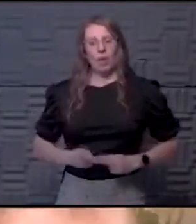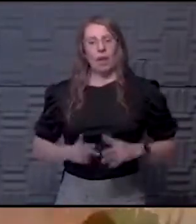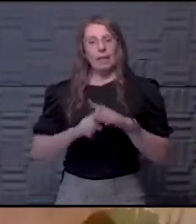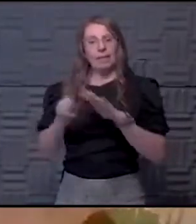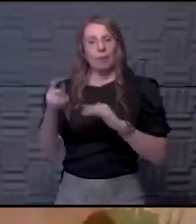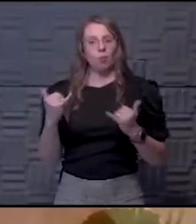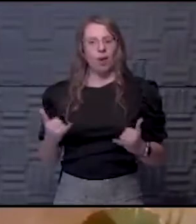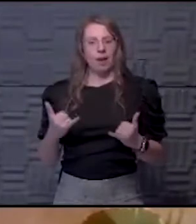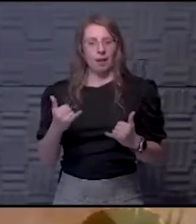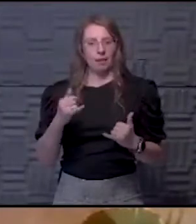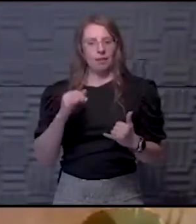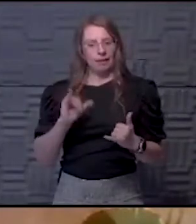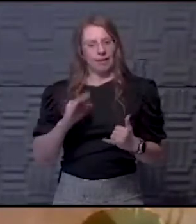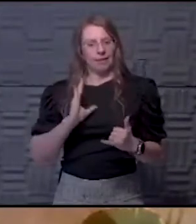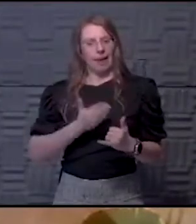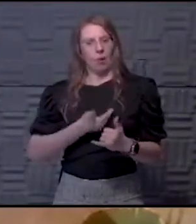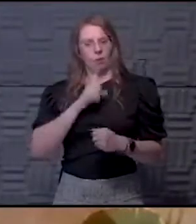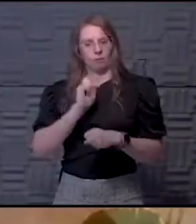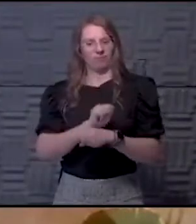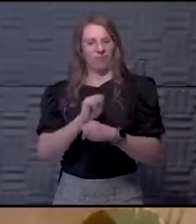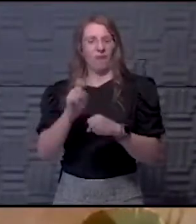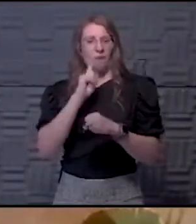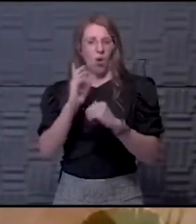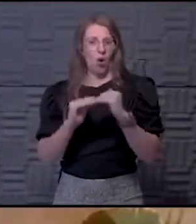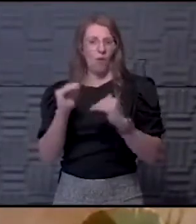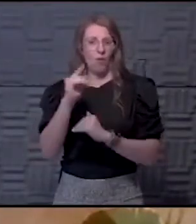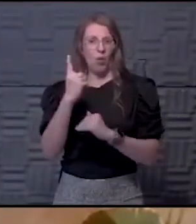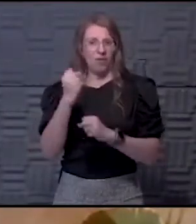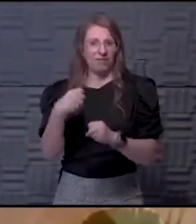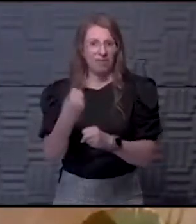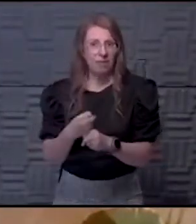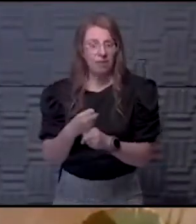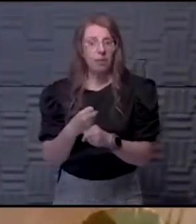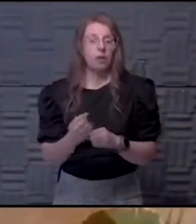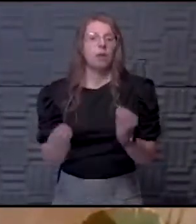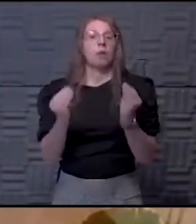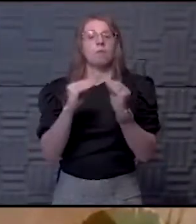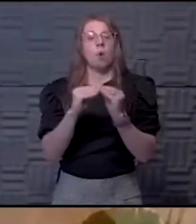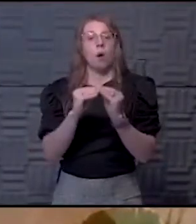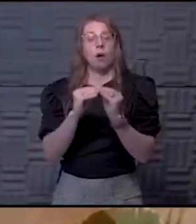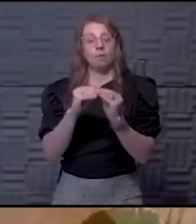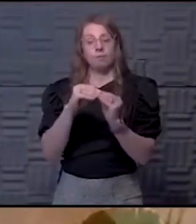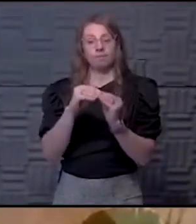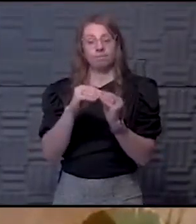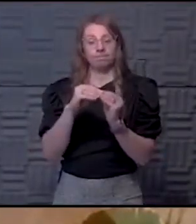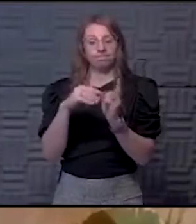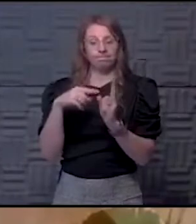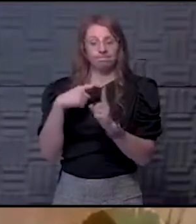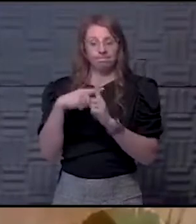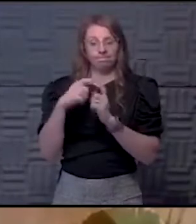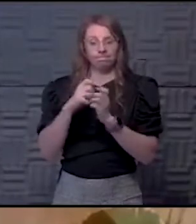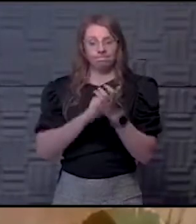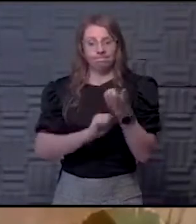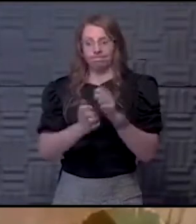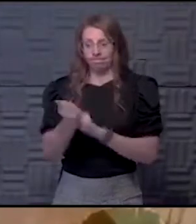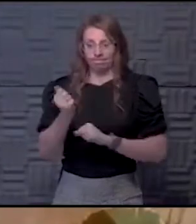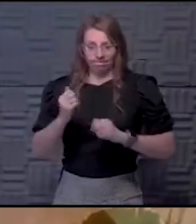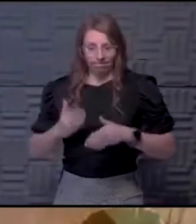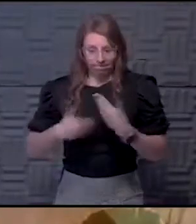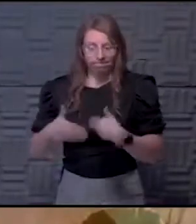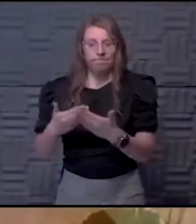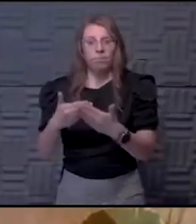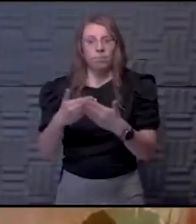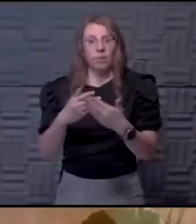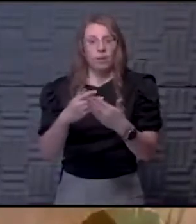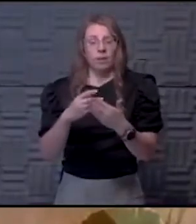has been our reality for over a year. And the more proactive we can be about this, to go and